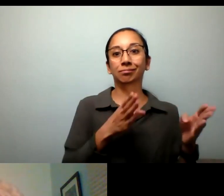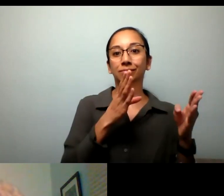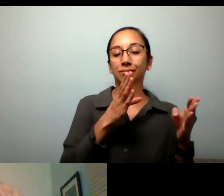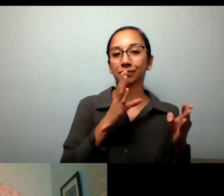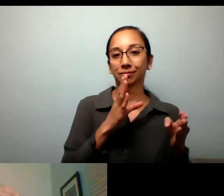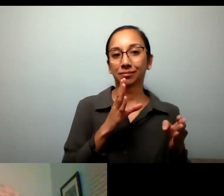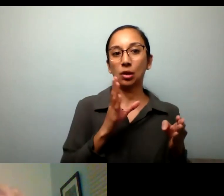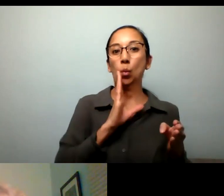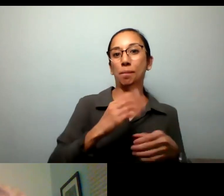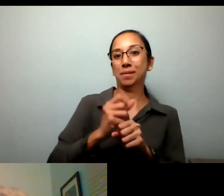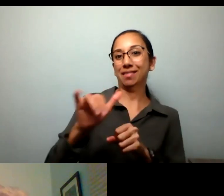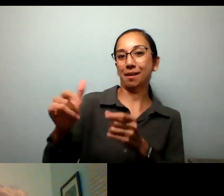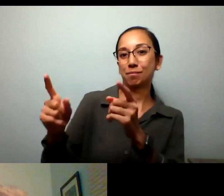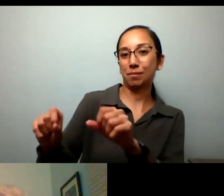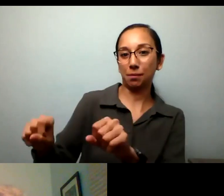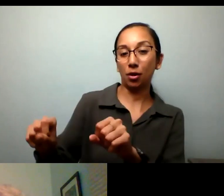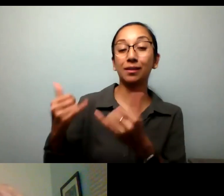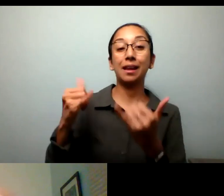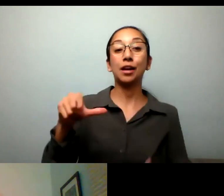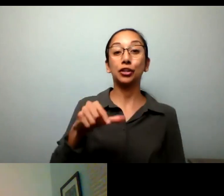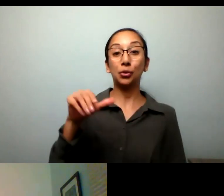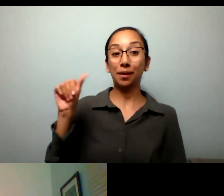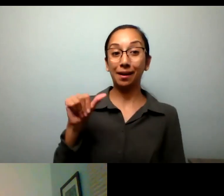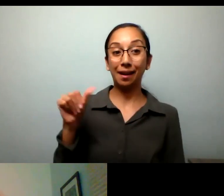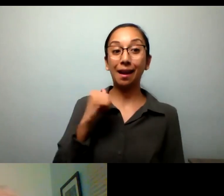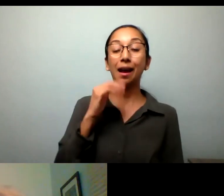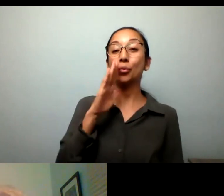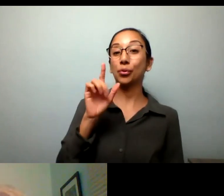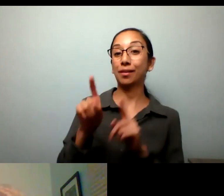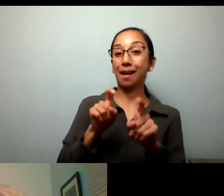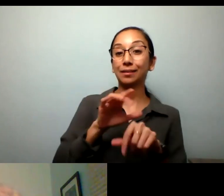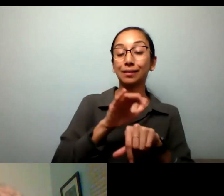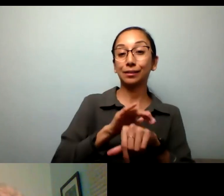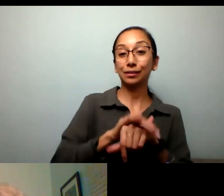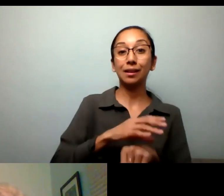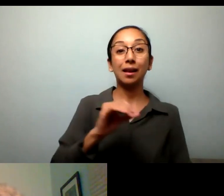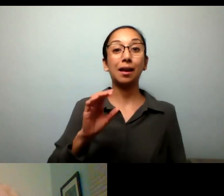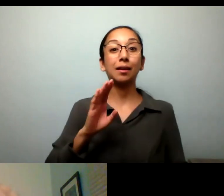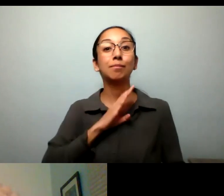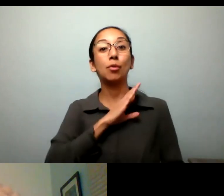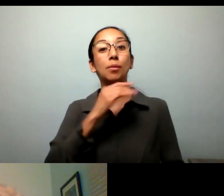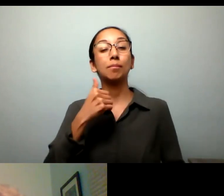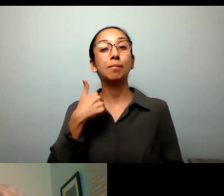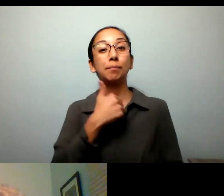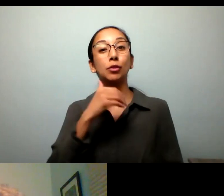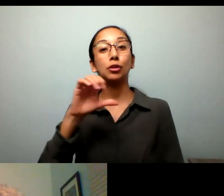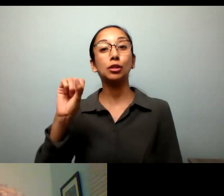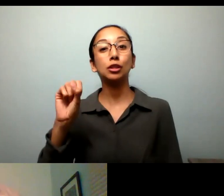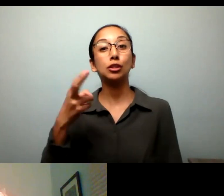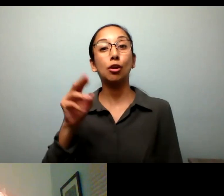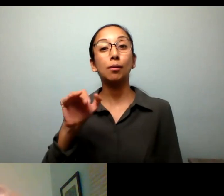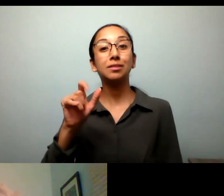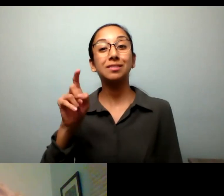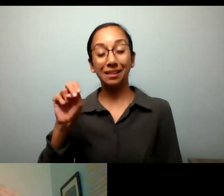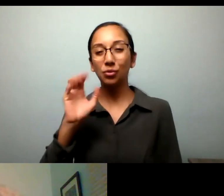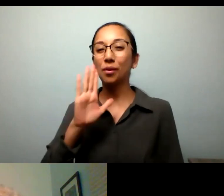possible. Now it's time for our Q&A session. I'm going to be asking the English questions, and Board Member Schmerelson will be asking the Spanish questions.